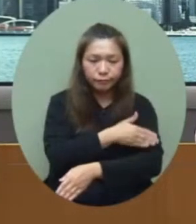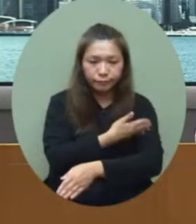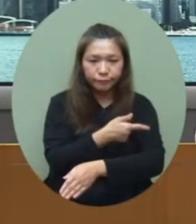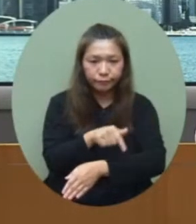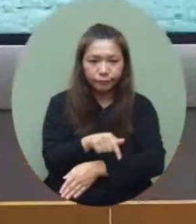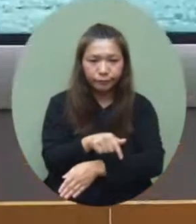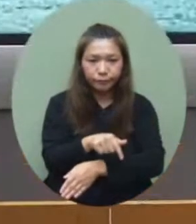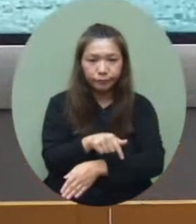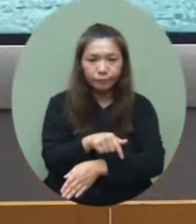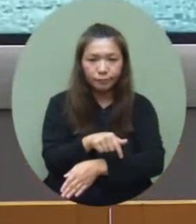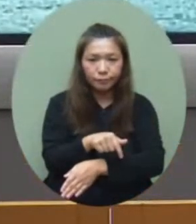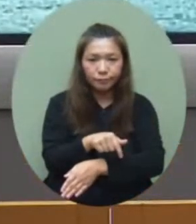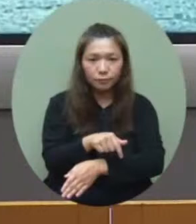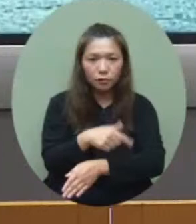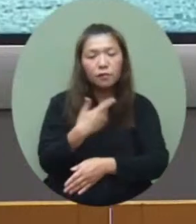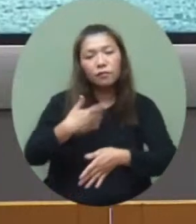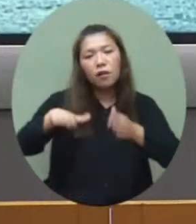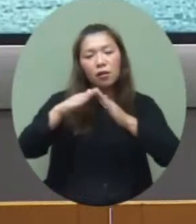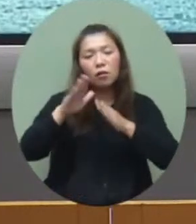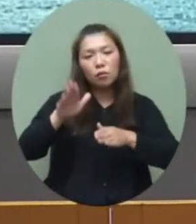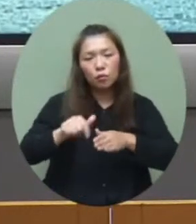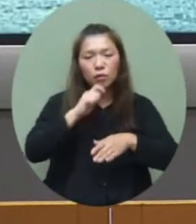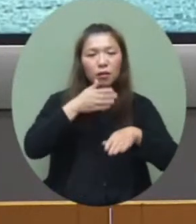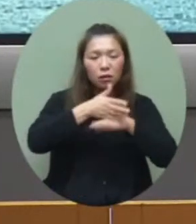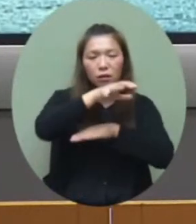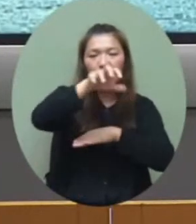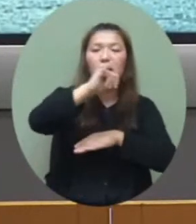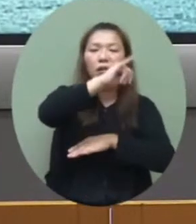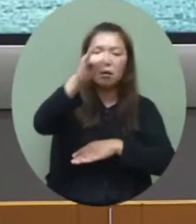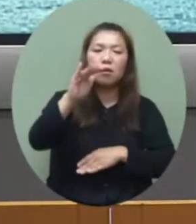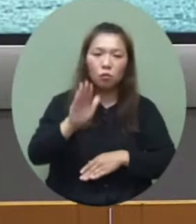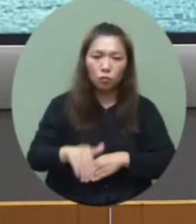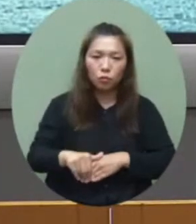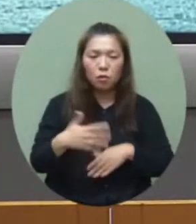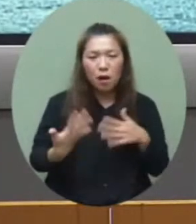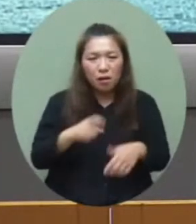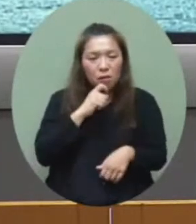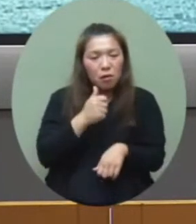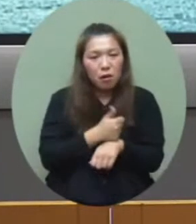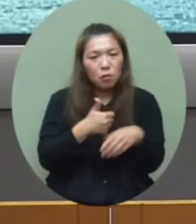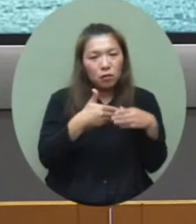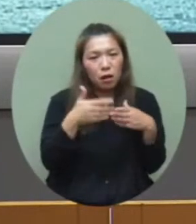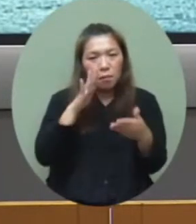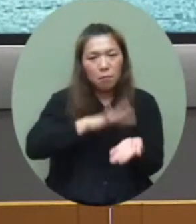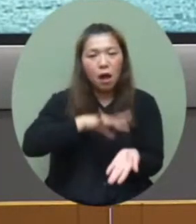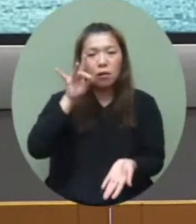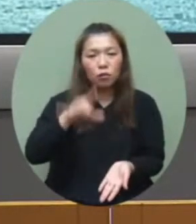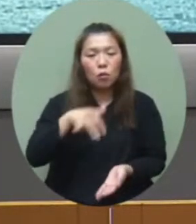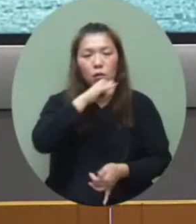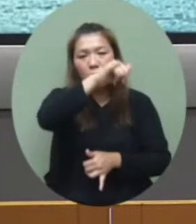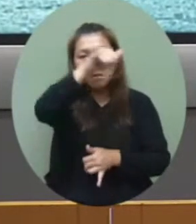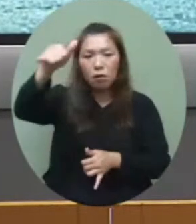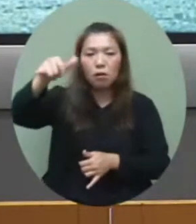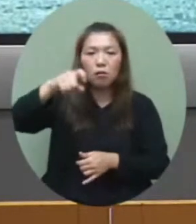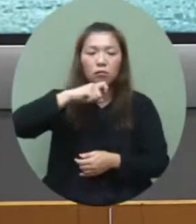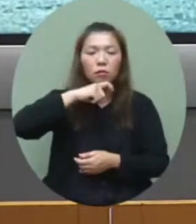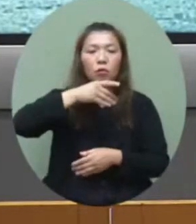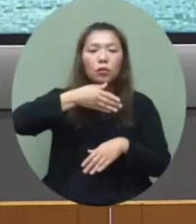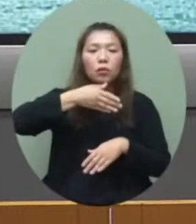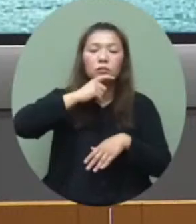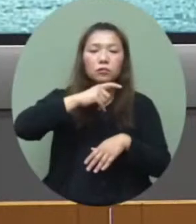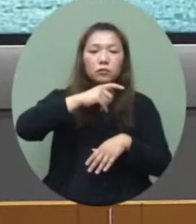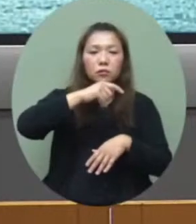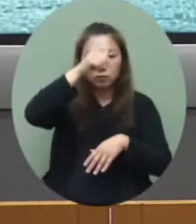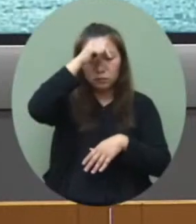serious. As for care home staff, they would go home and they would go into the community. So it is possible